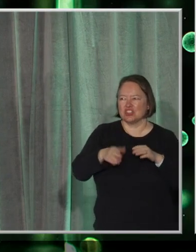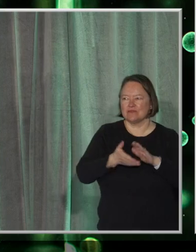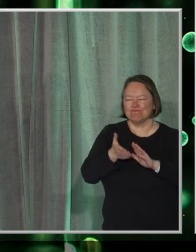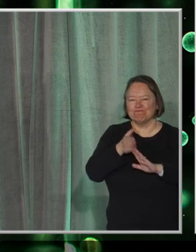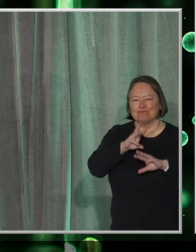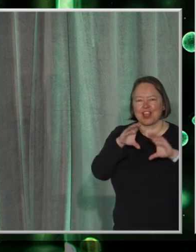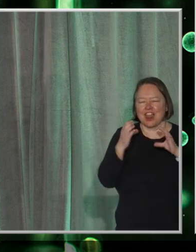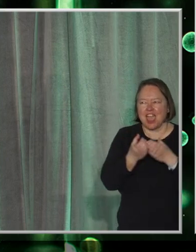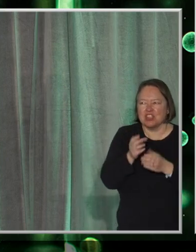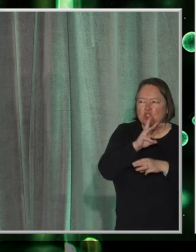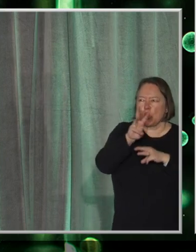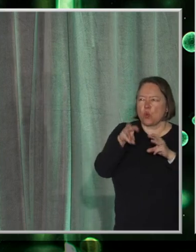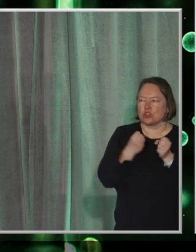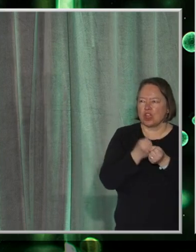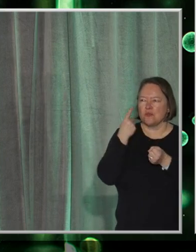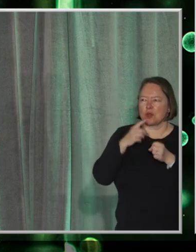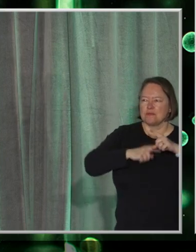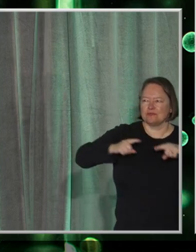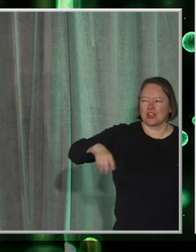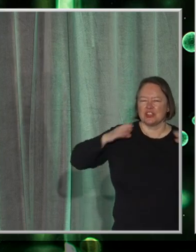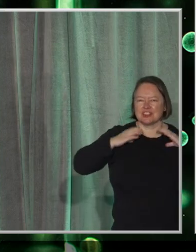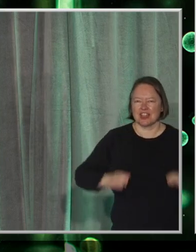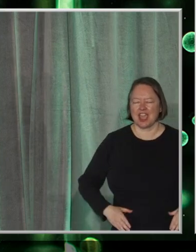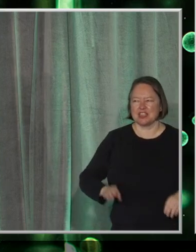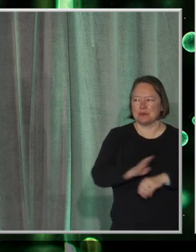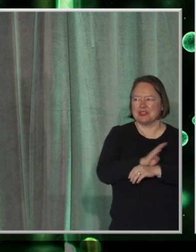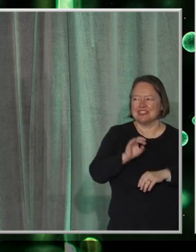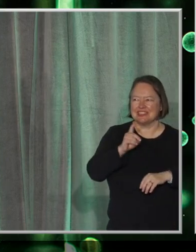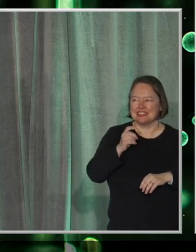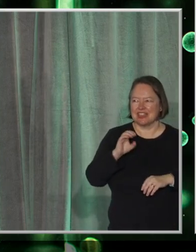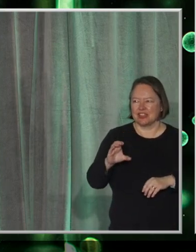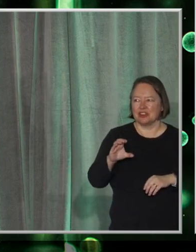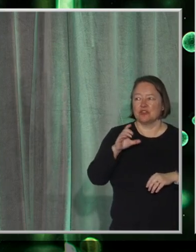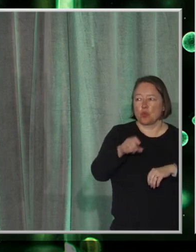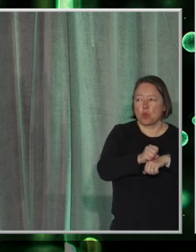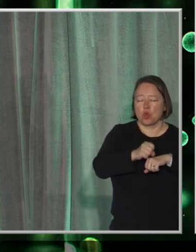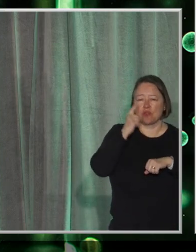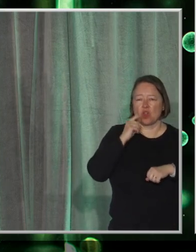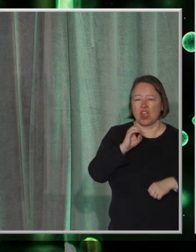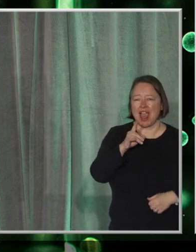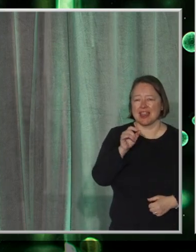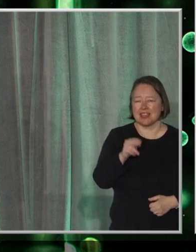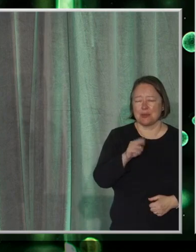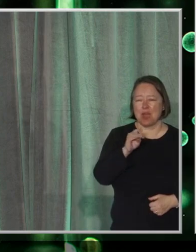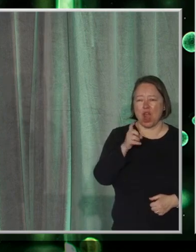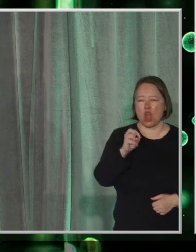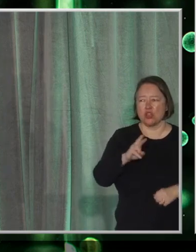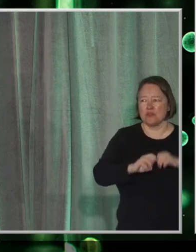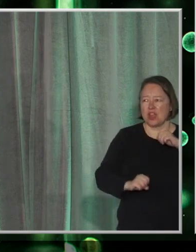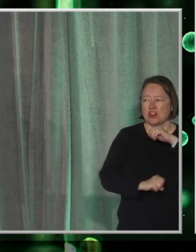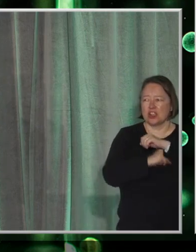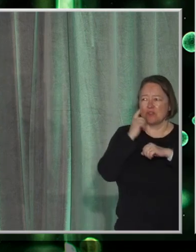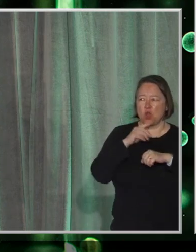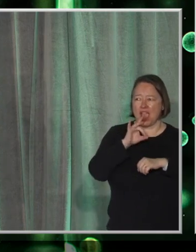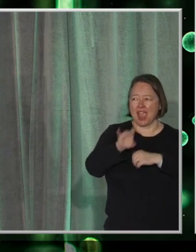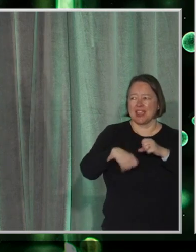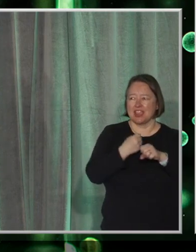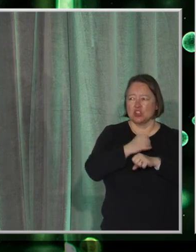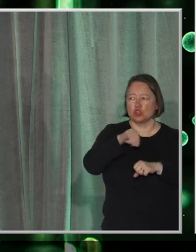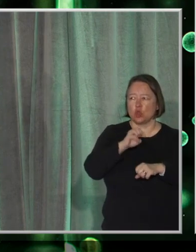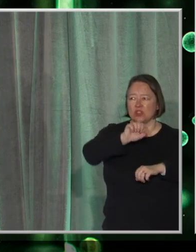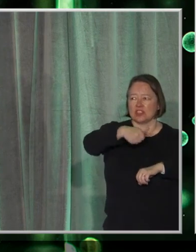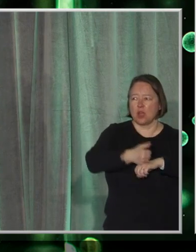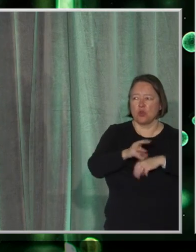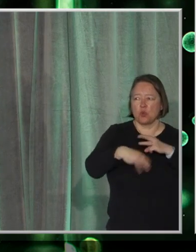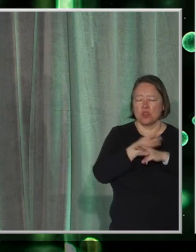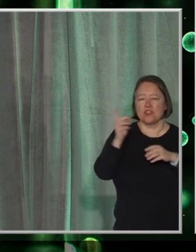running classes and workshops for various clients and business executives. Having worked for the Ellen MacArthur Foundation for 8 years, Joe set